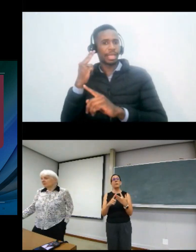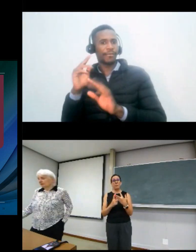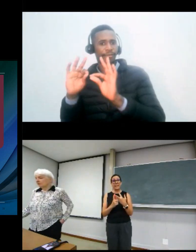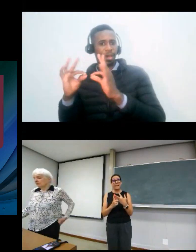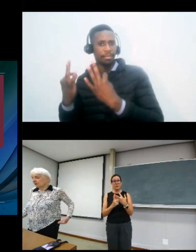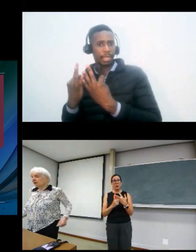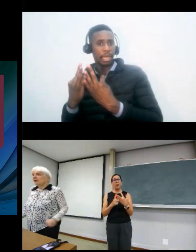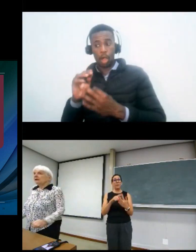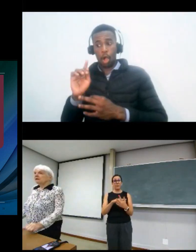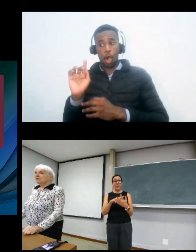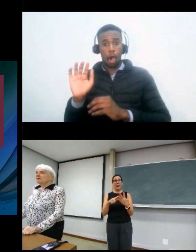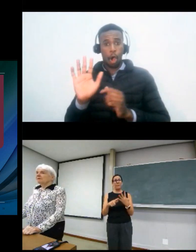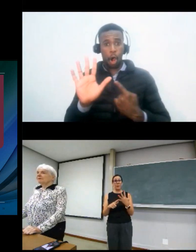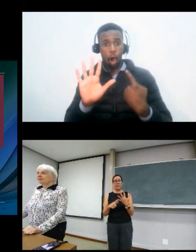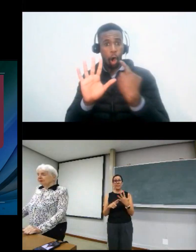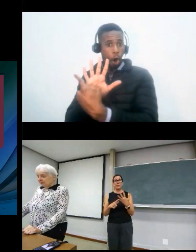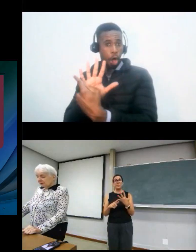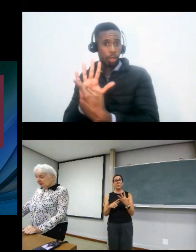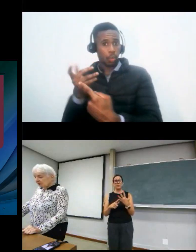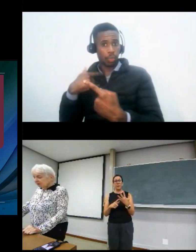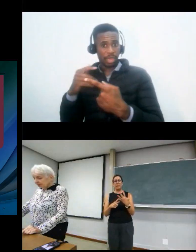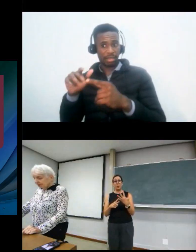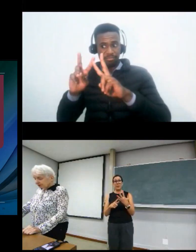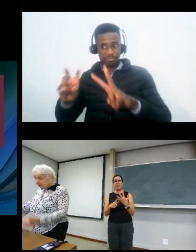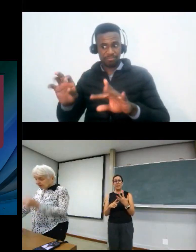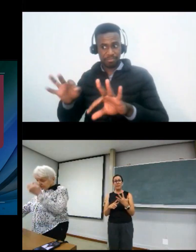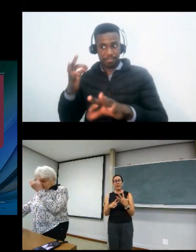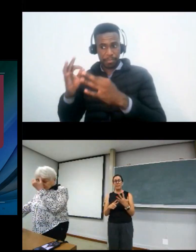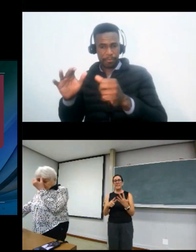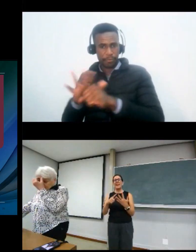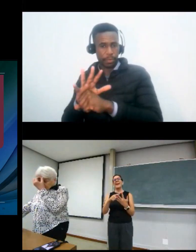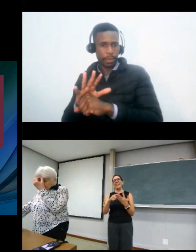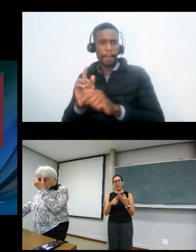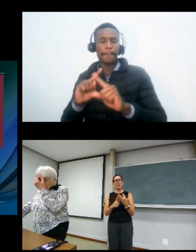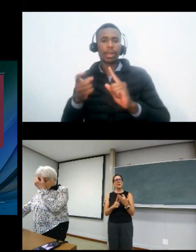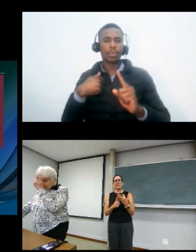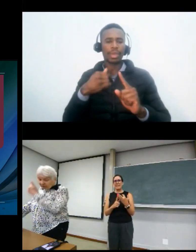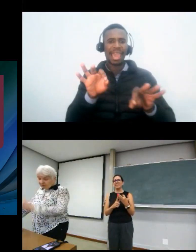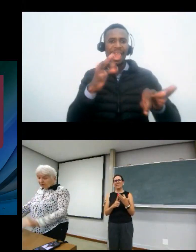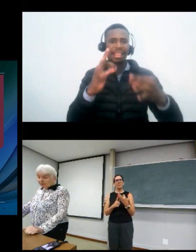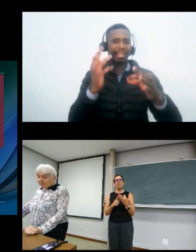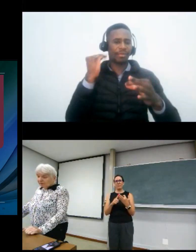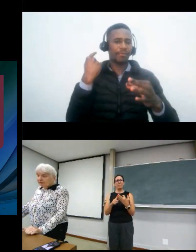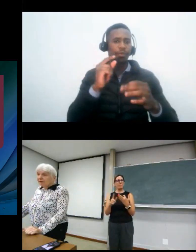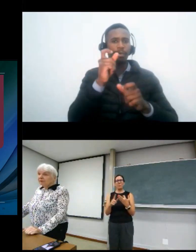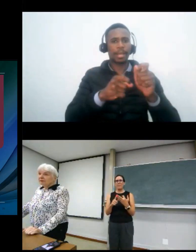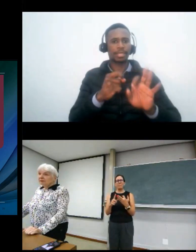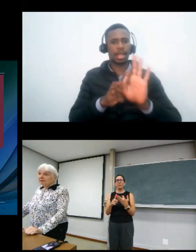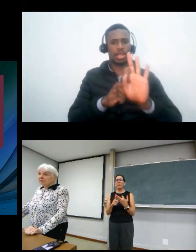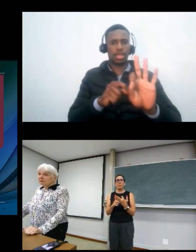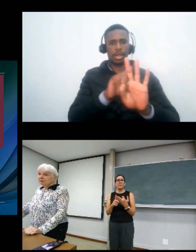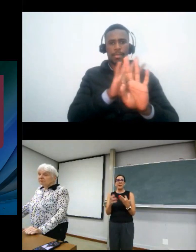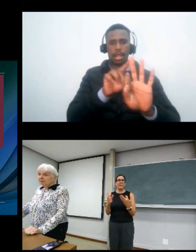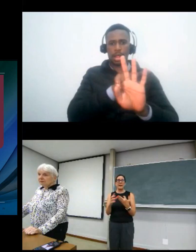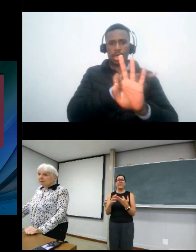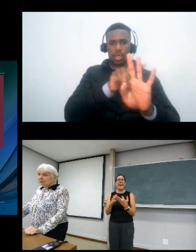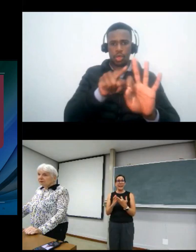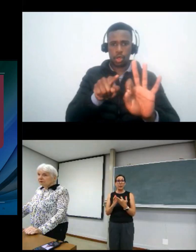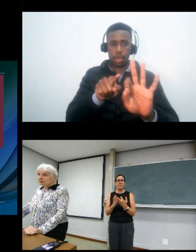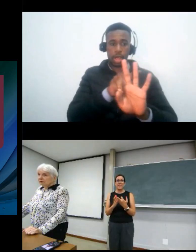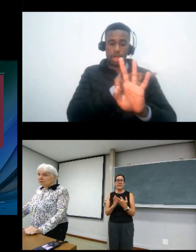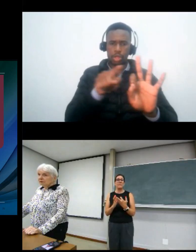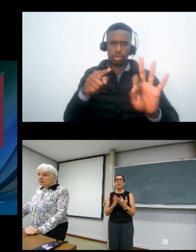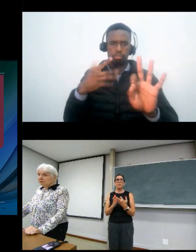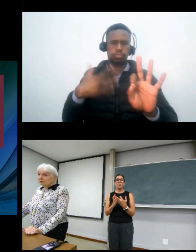so far of 3 of the 5 participants who have been born into deaf families, and those 3 performed,